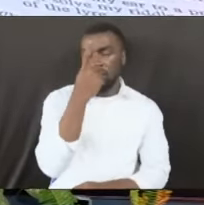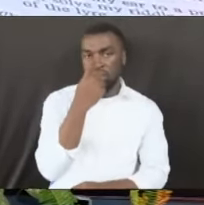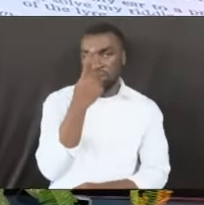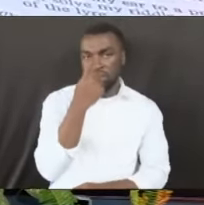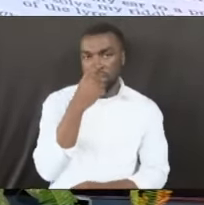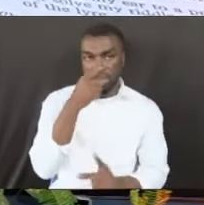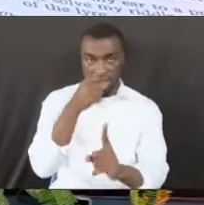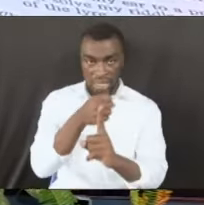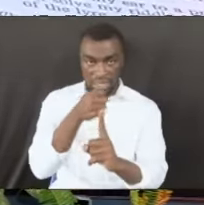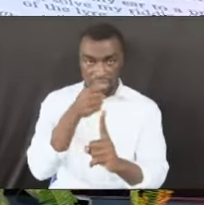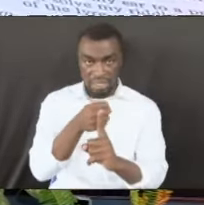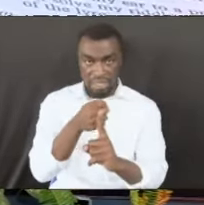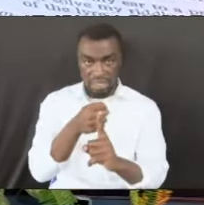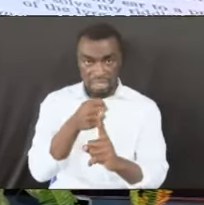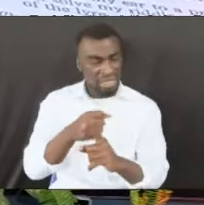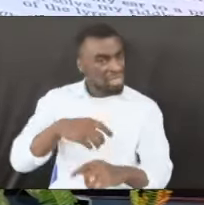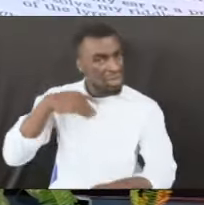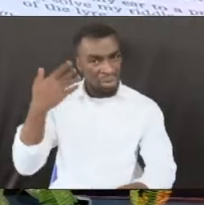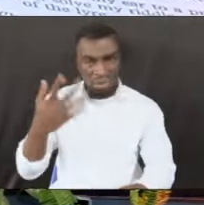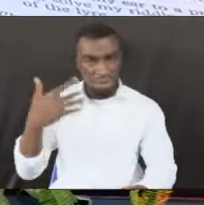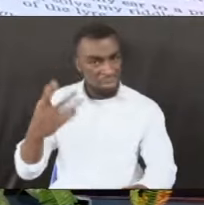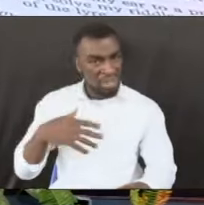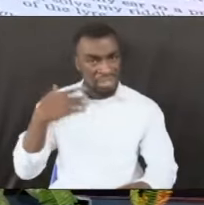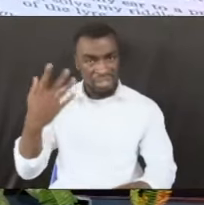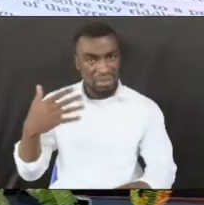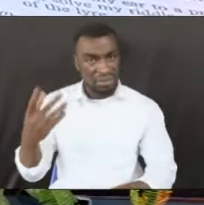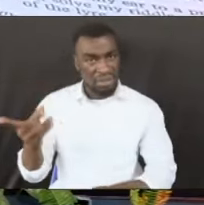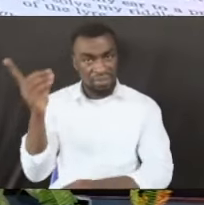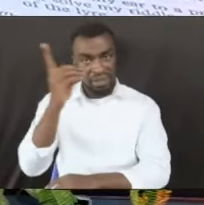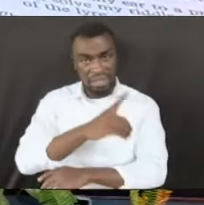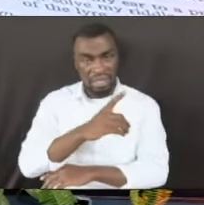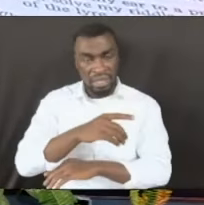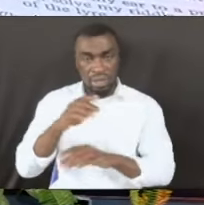was getting that daily to open up the lungs